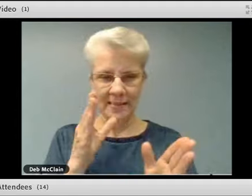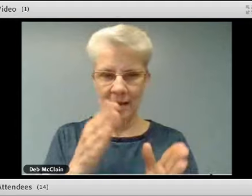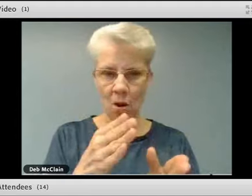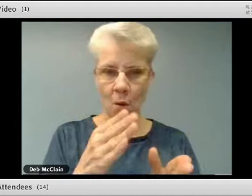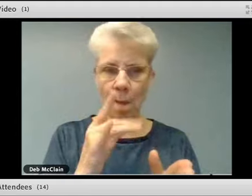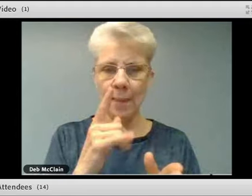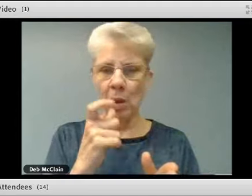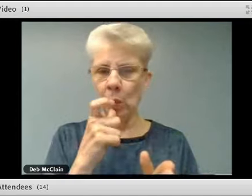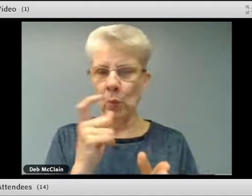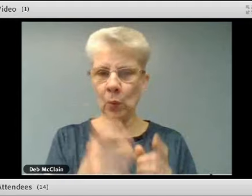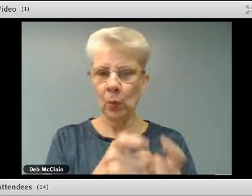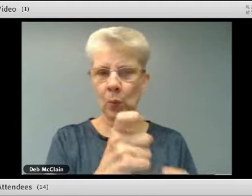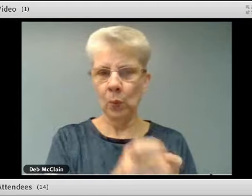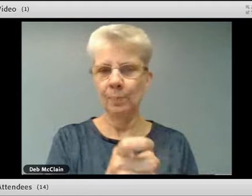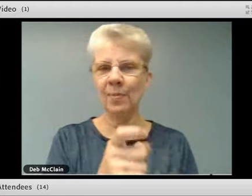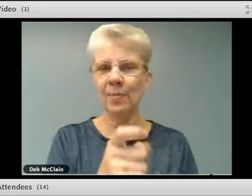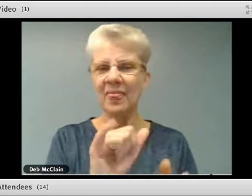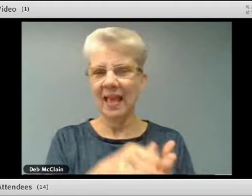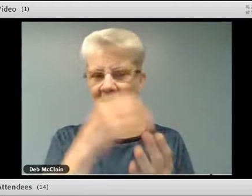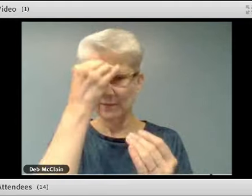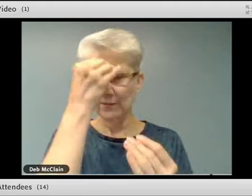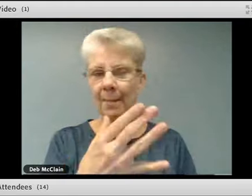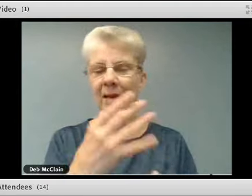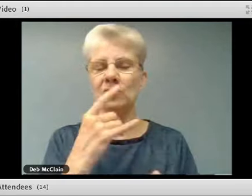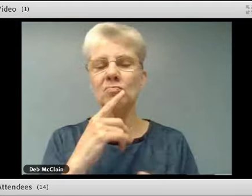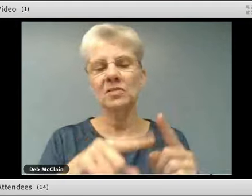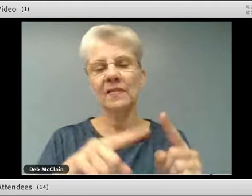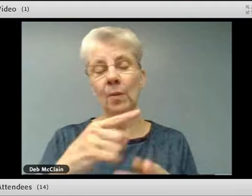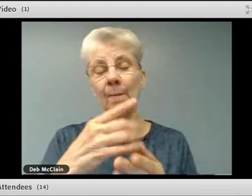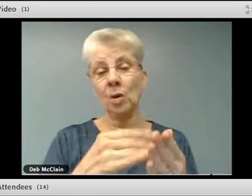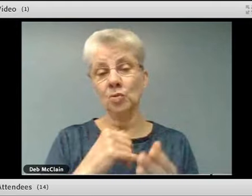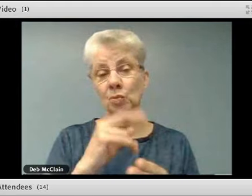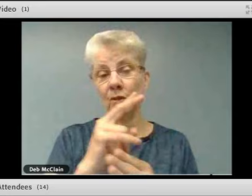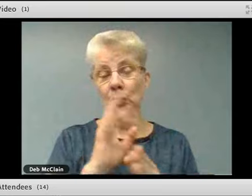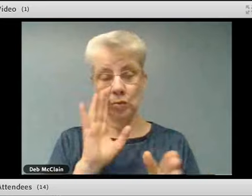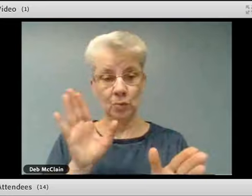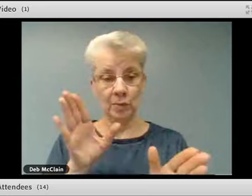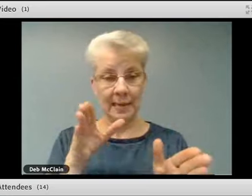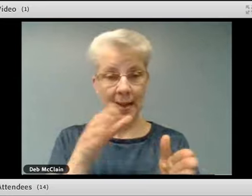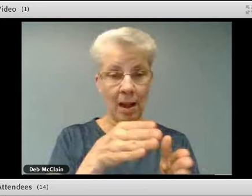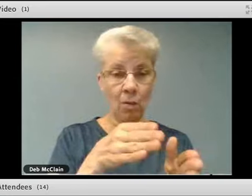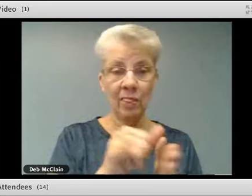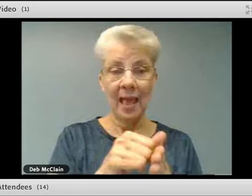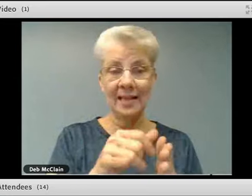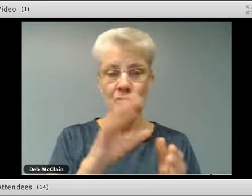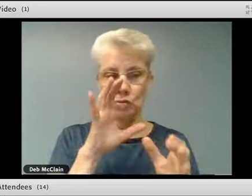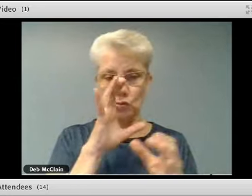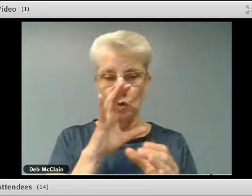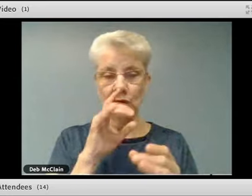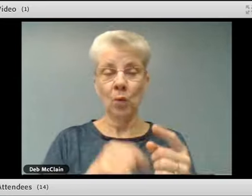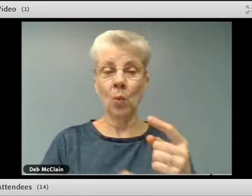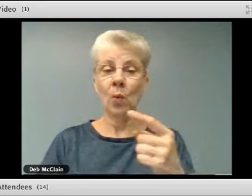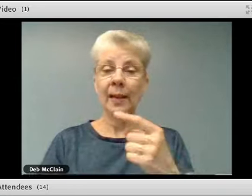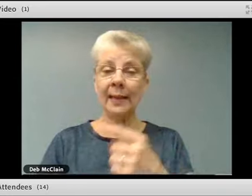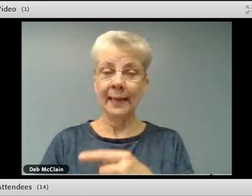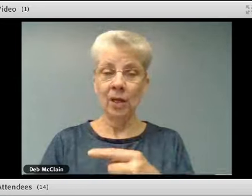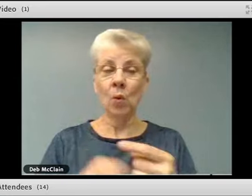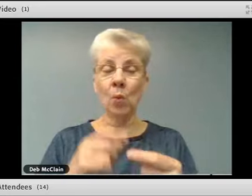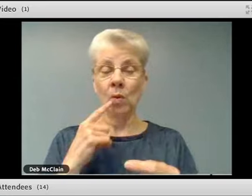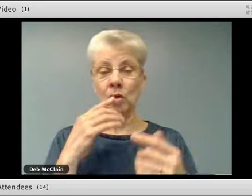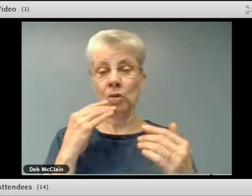institution. So there's lots of different facets that you can use to narrow your search. So here we're going to go